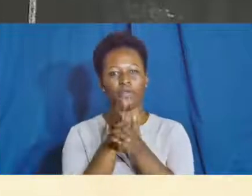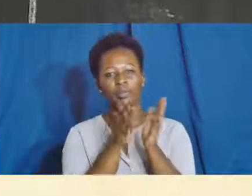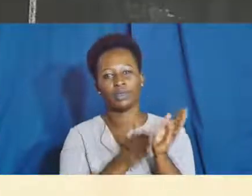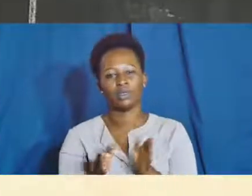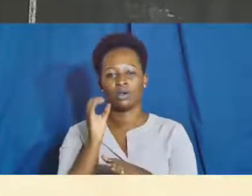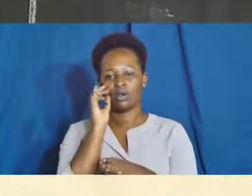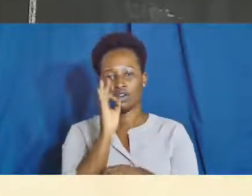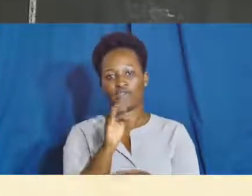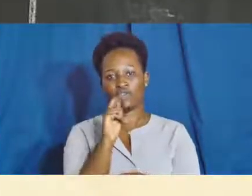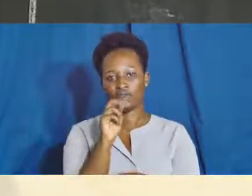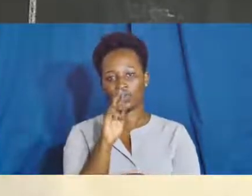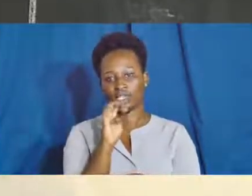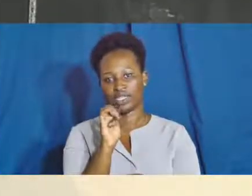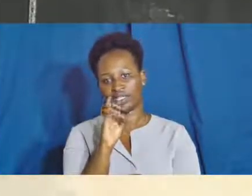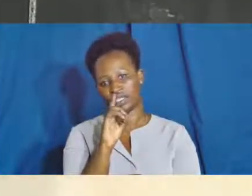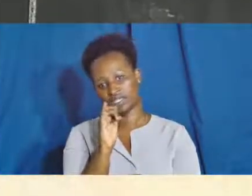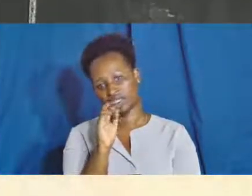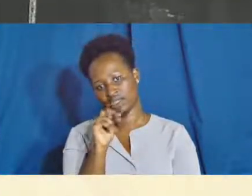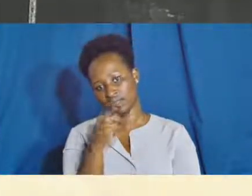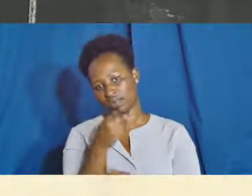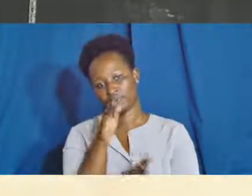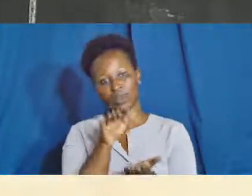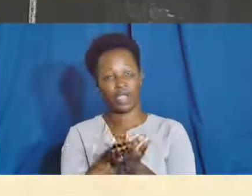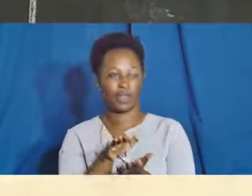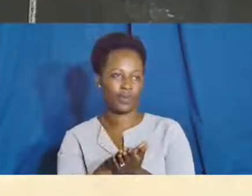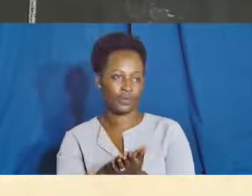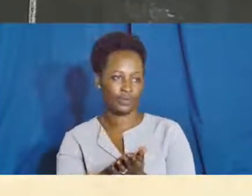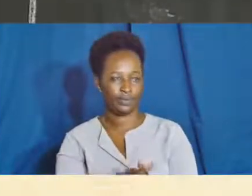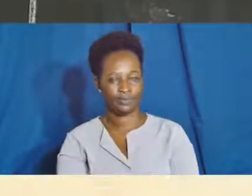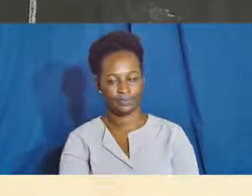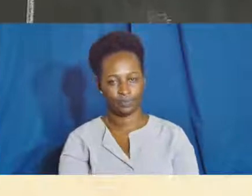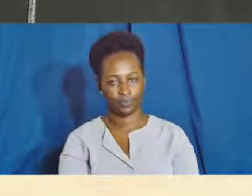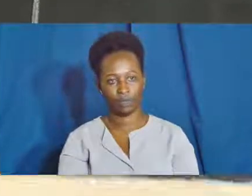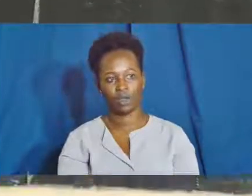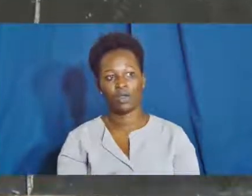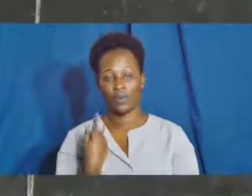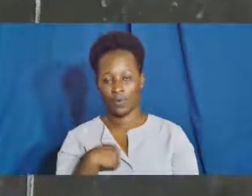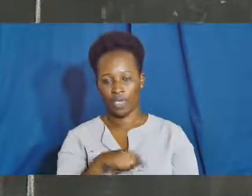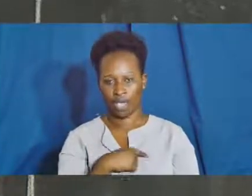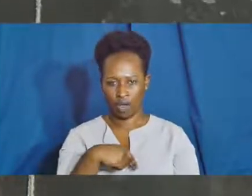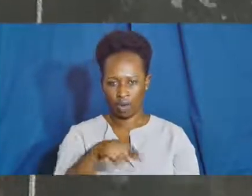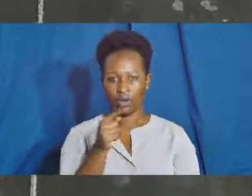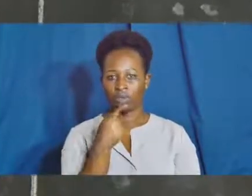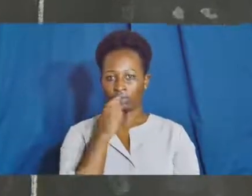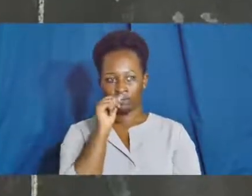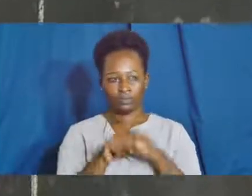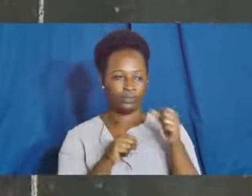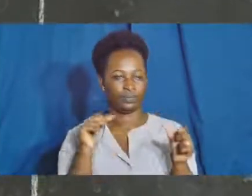of the trading account. So we have, we are going to talk about the